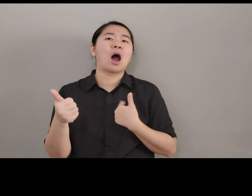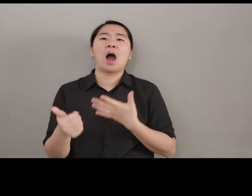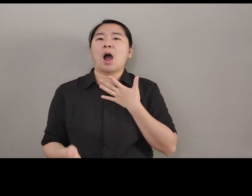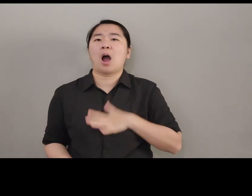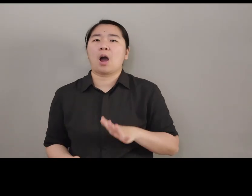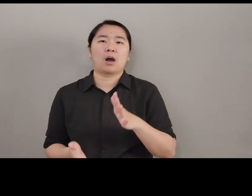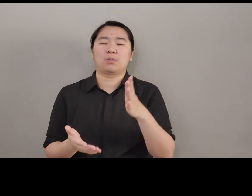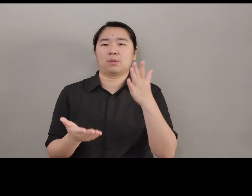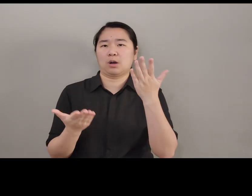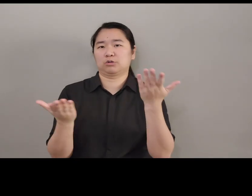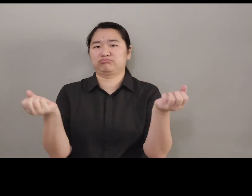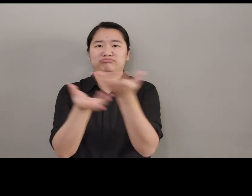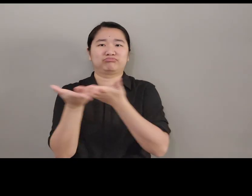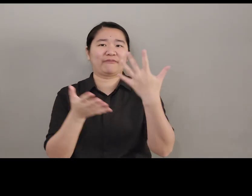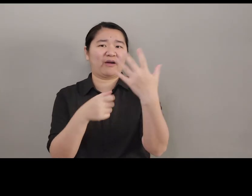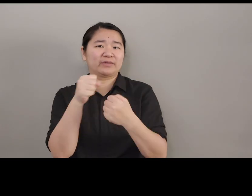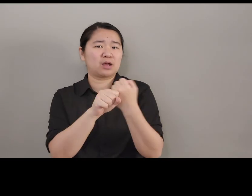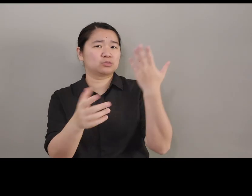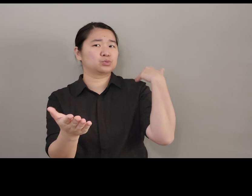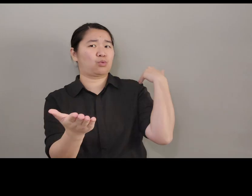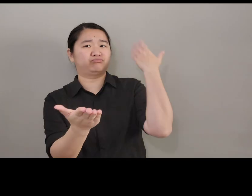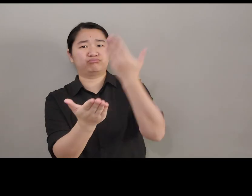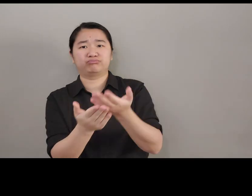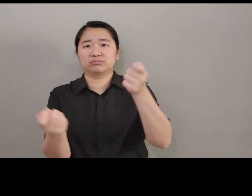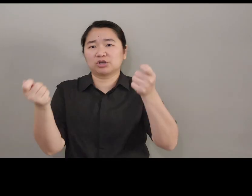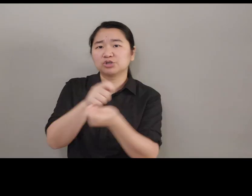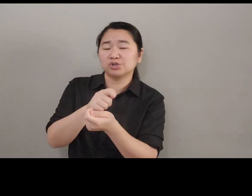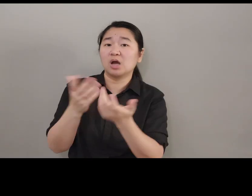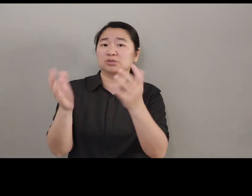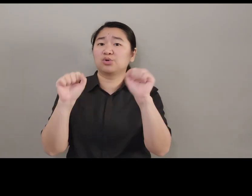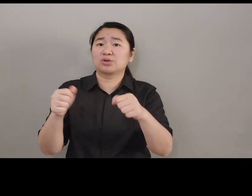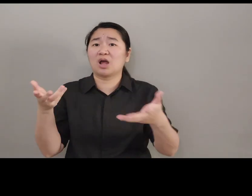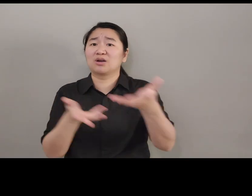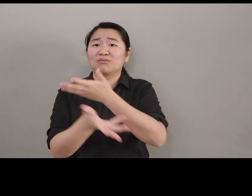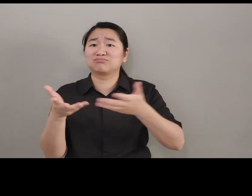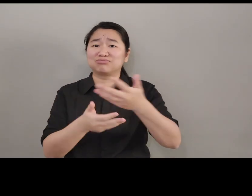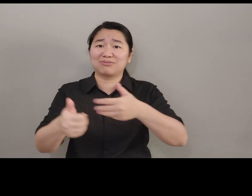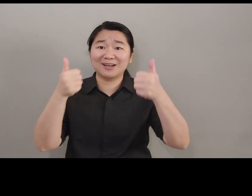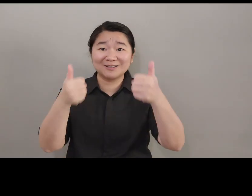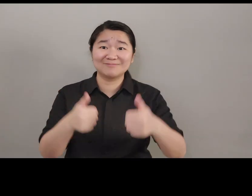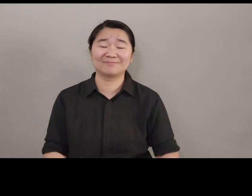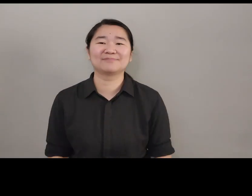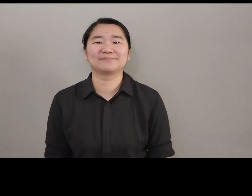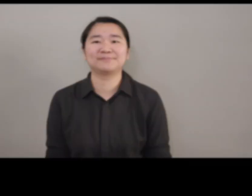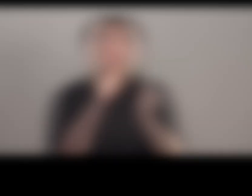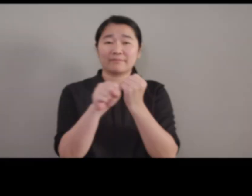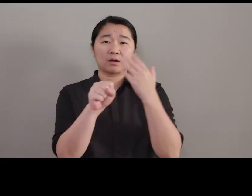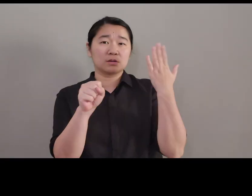don't remember, but we have had this legislation for 5 years, and it feels to me like we are still here talking mainly about the same